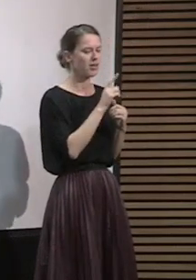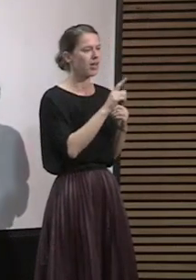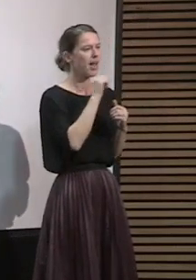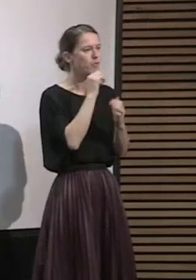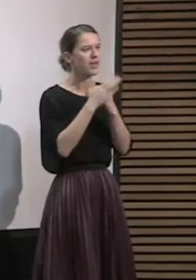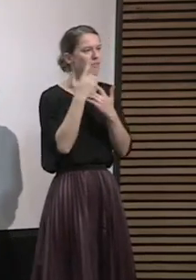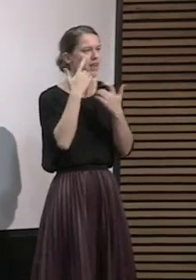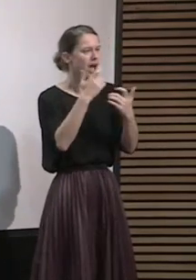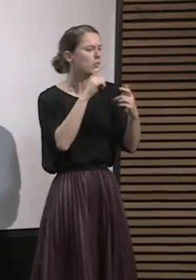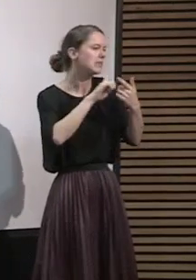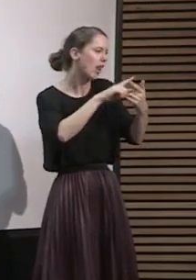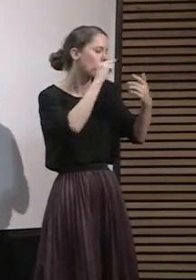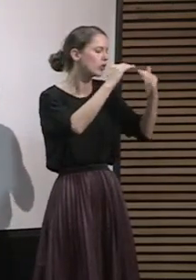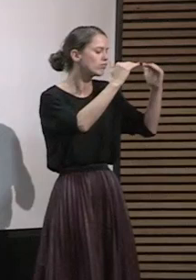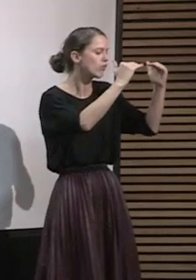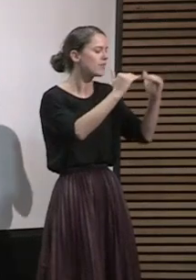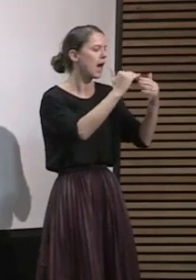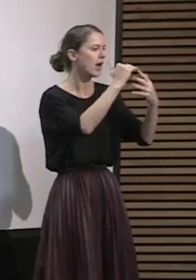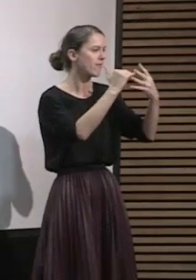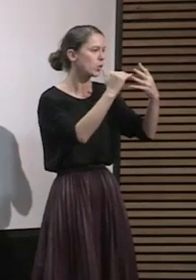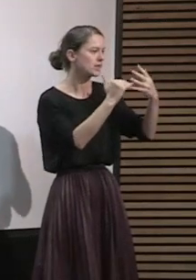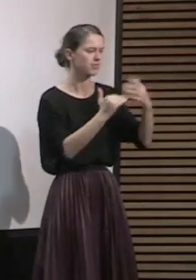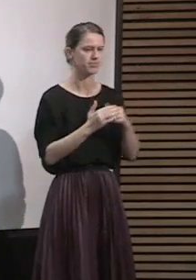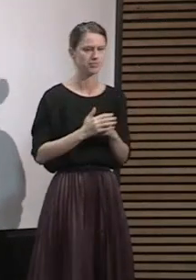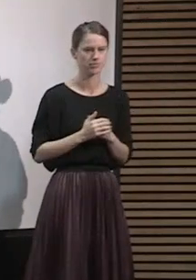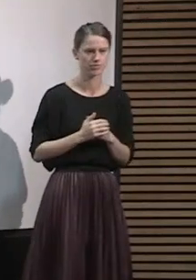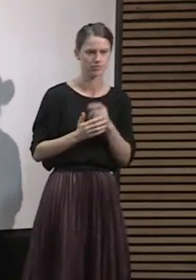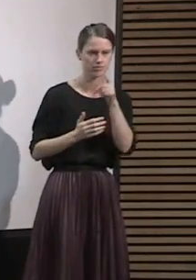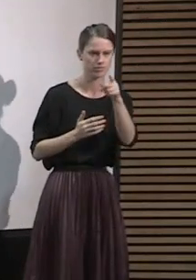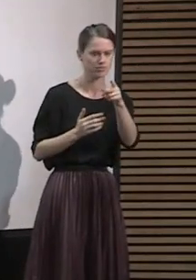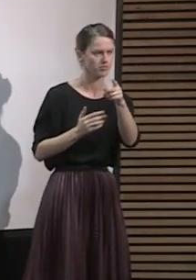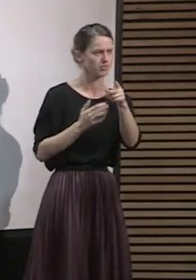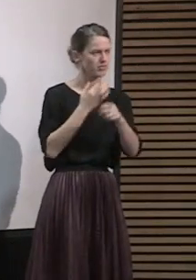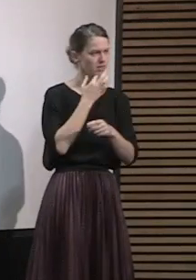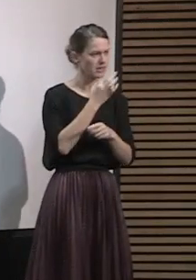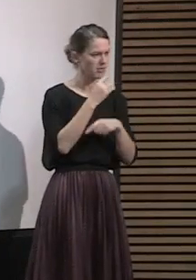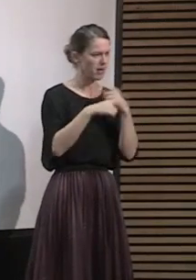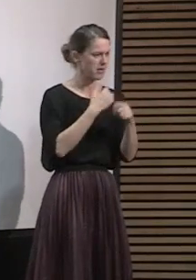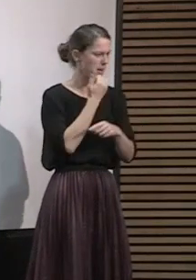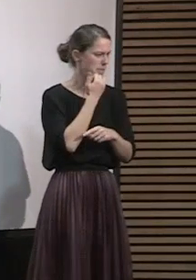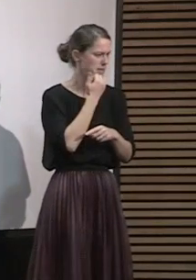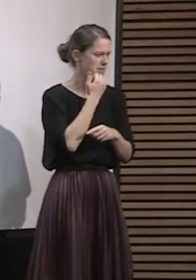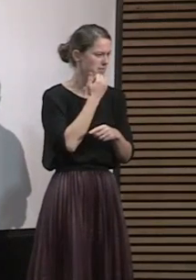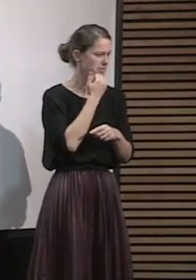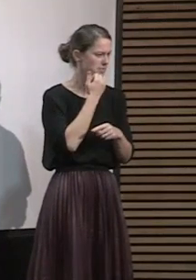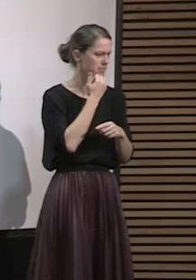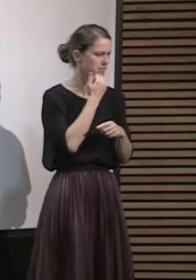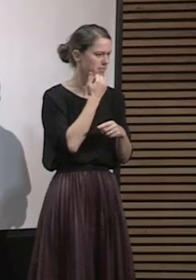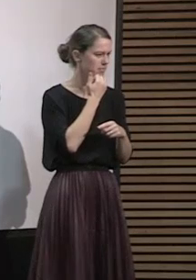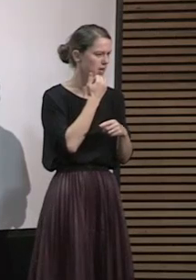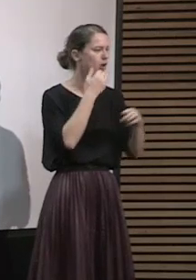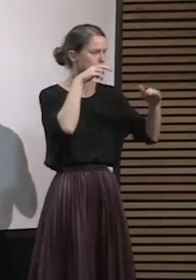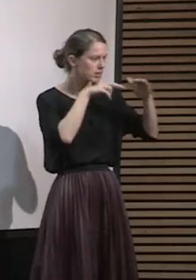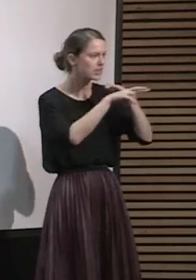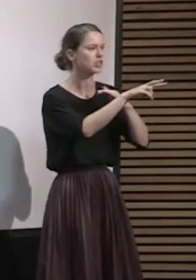level. Yeah. What are the latest modelling numbers you have? Well, actually, the most recent conversation I've had with those who have been talking to